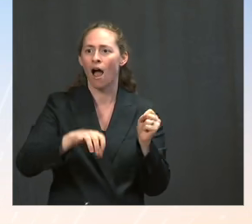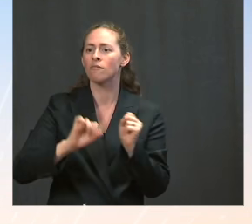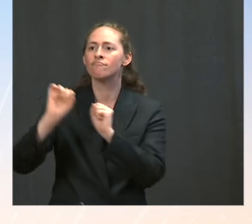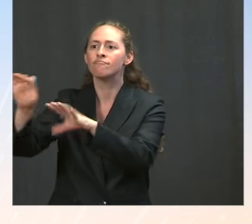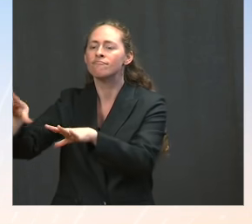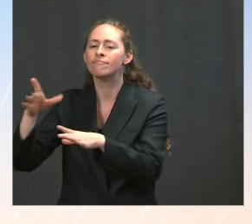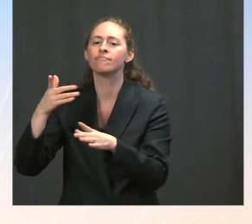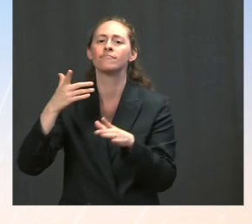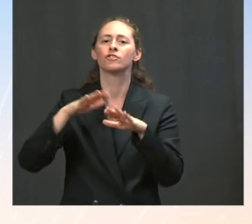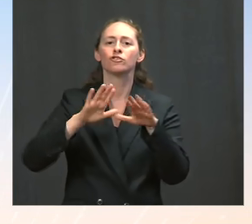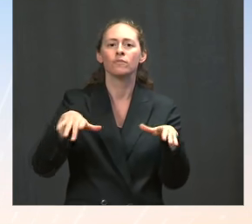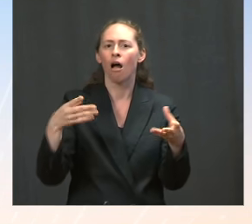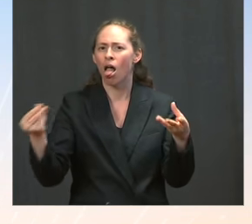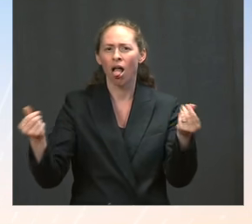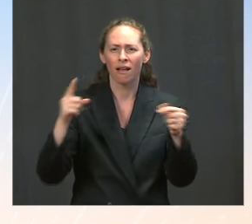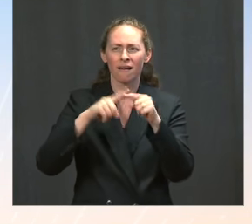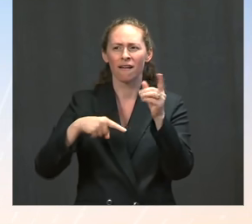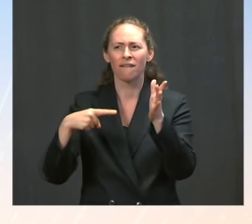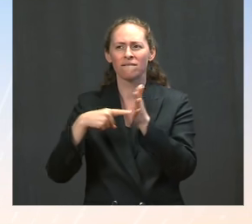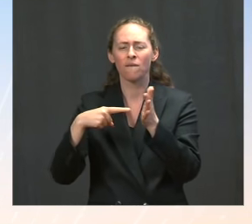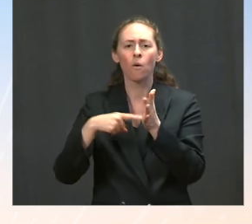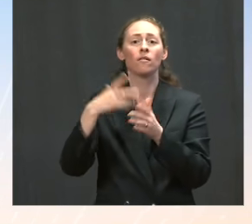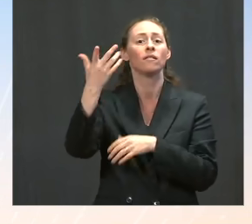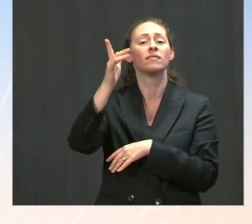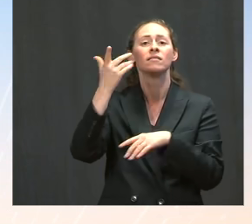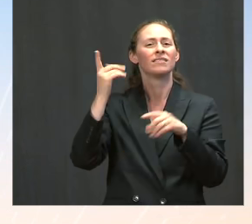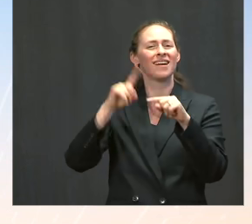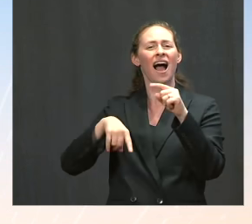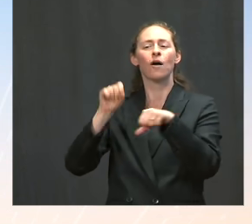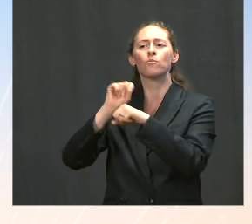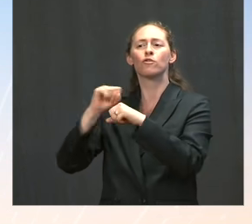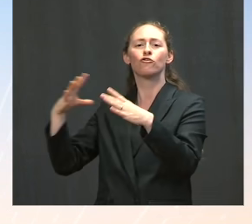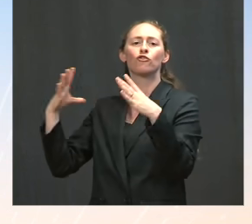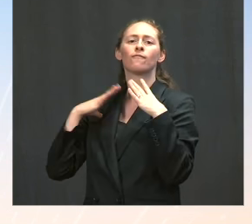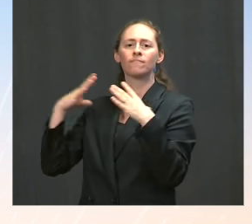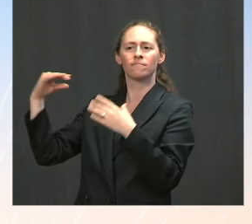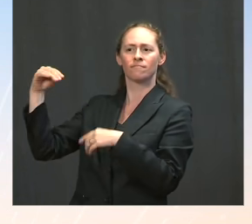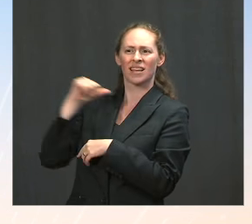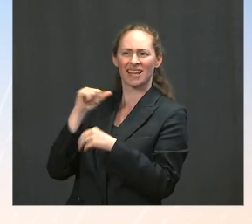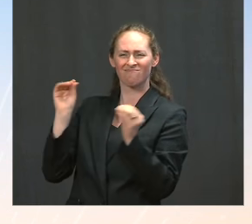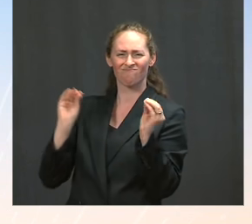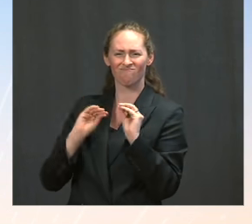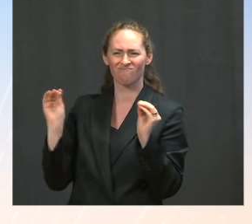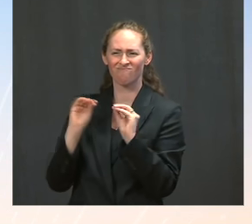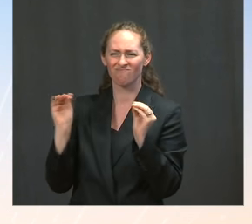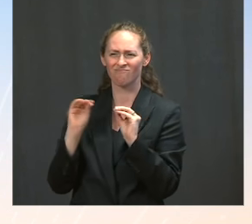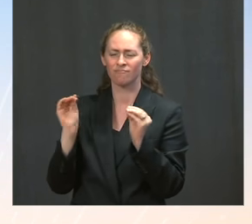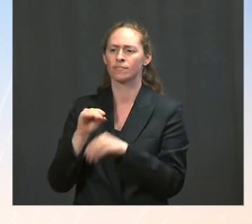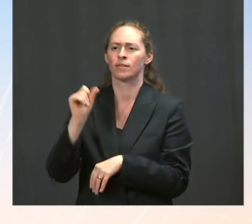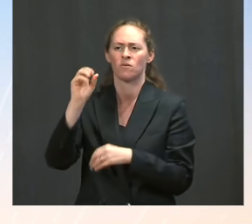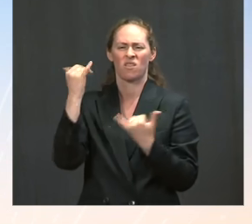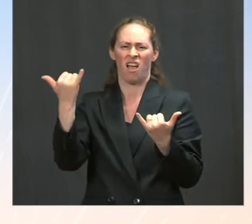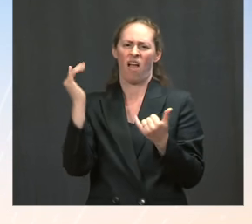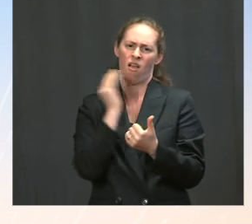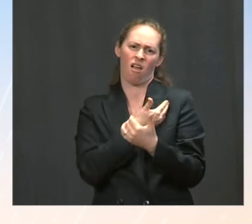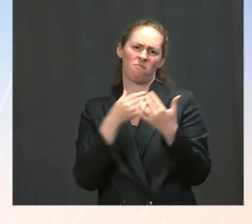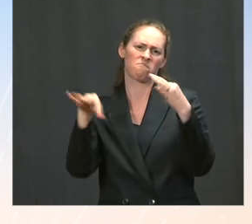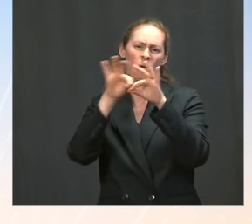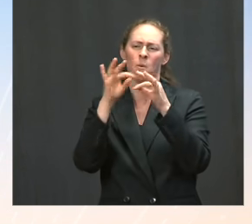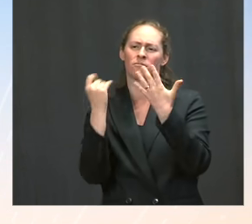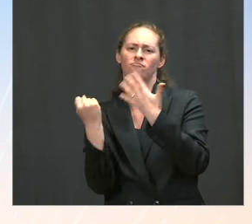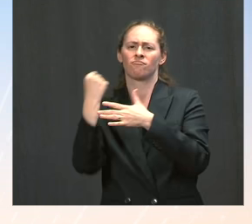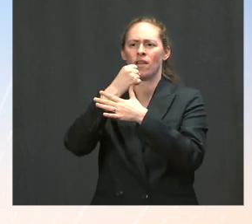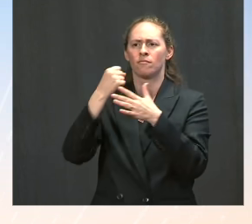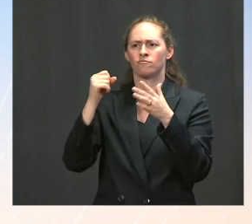distributed equity is core to our investment strategy. And we know that equity is good for workers, good